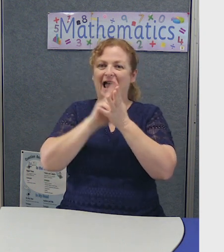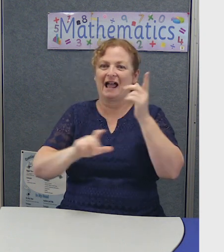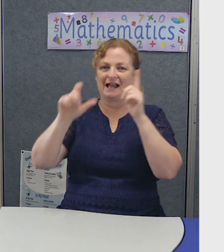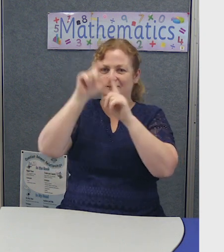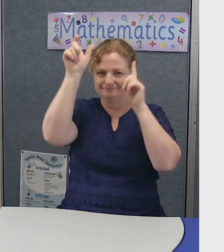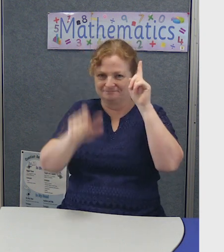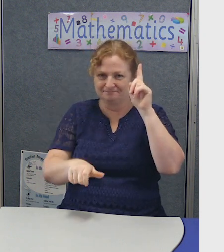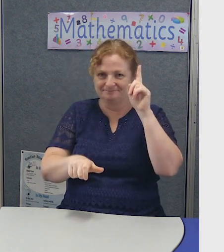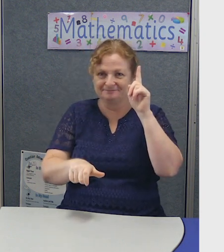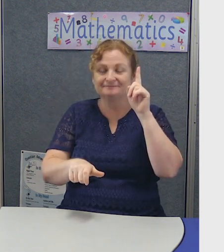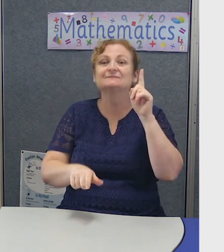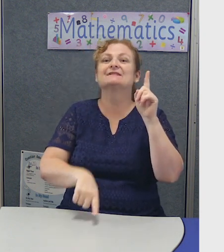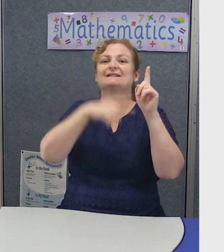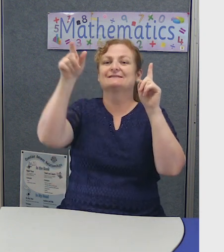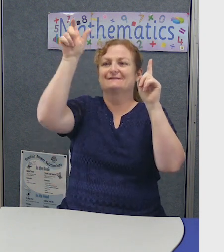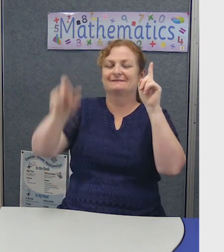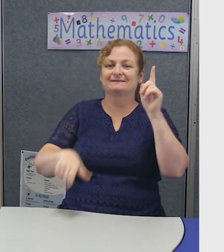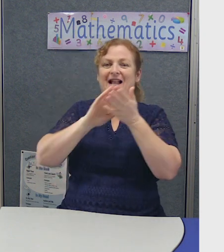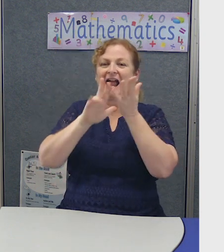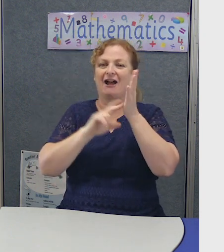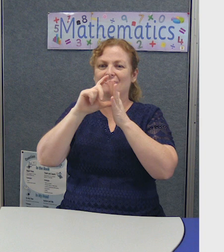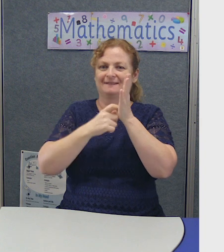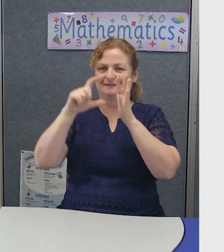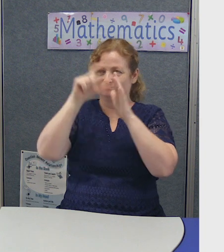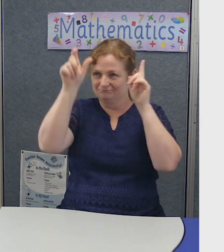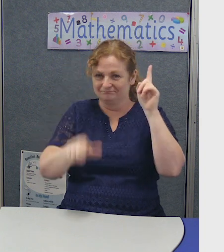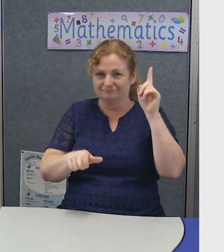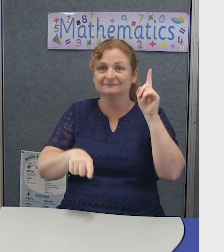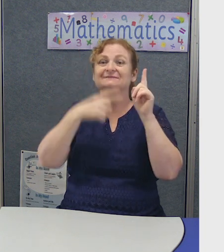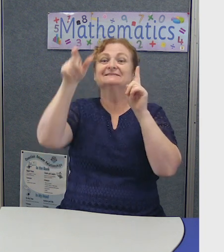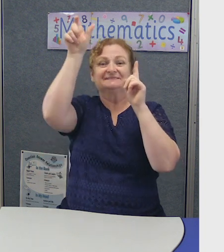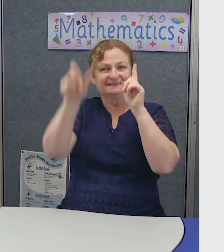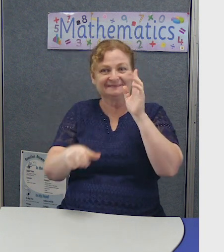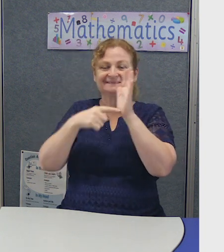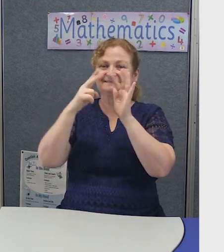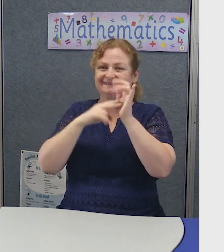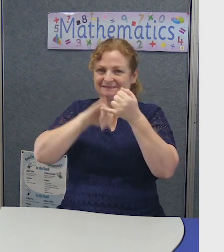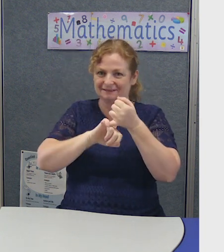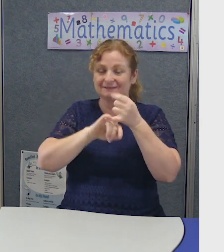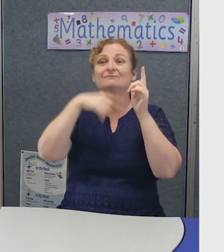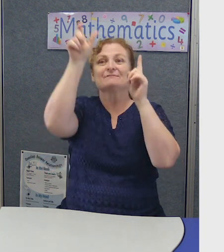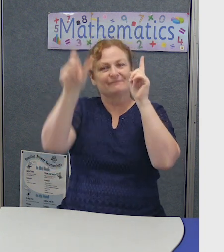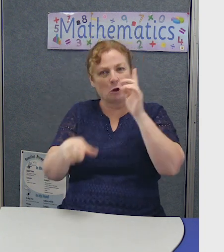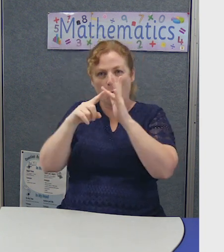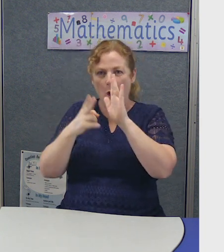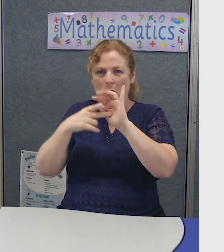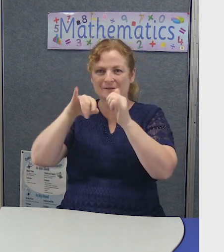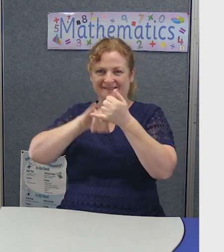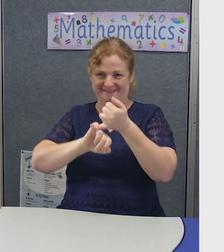position, and the hundreds, tens, and ones place value